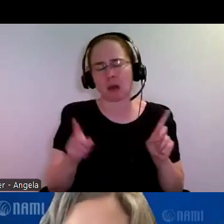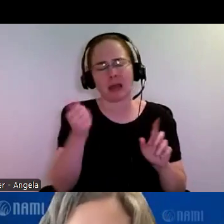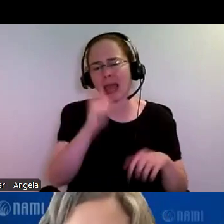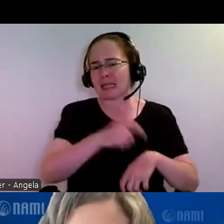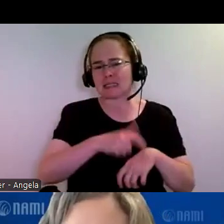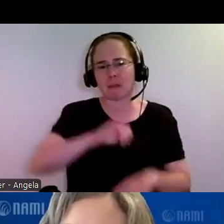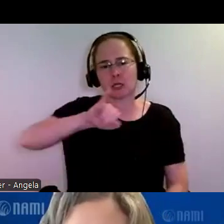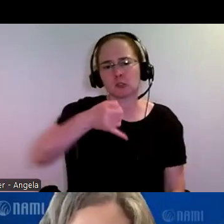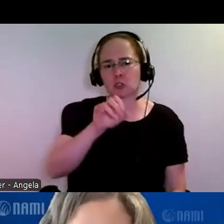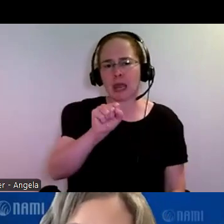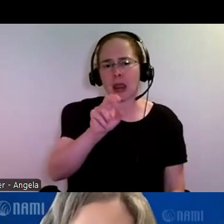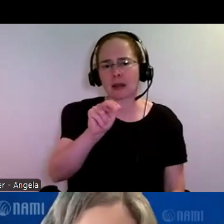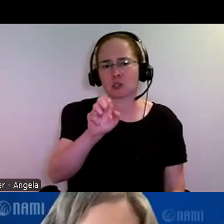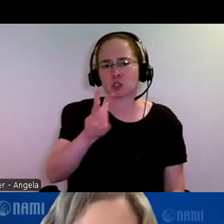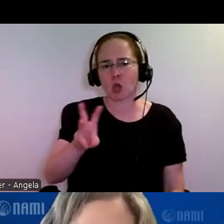at